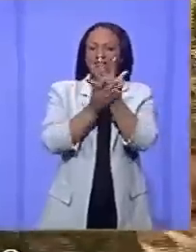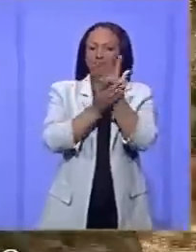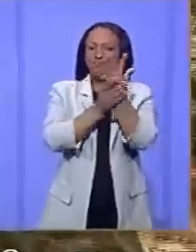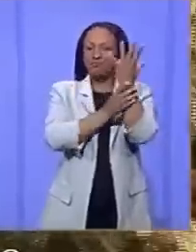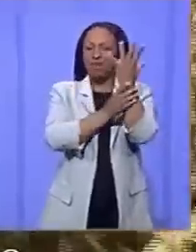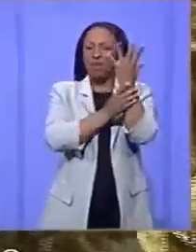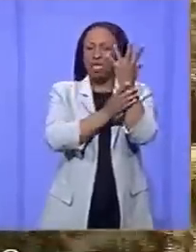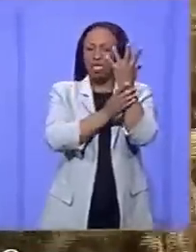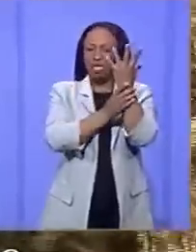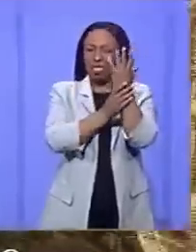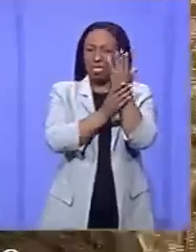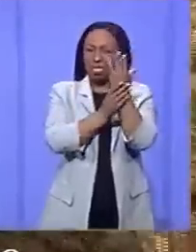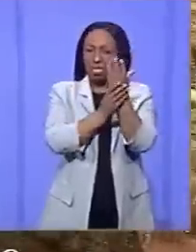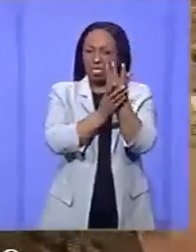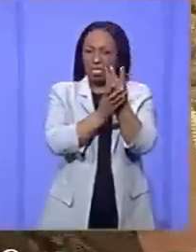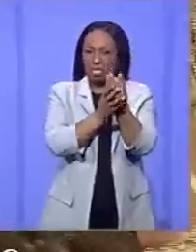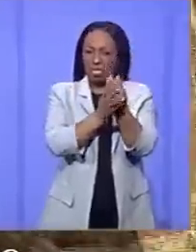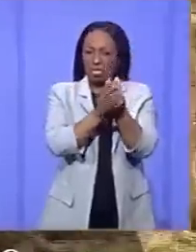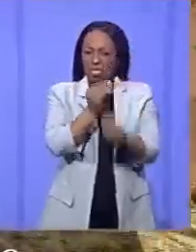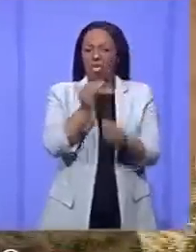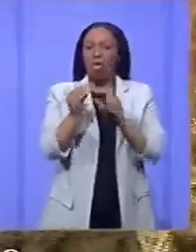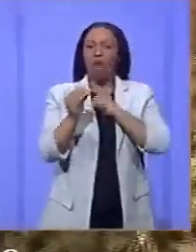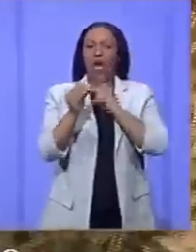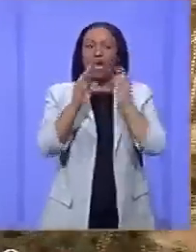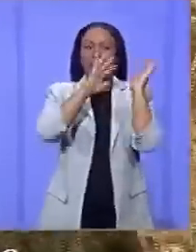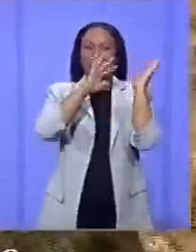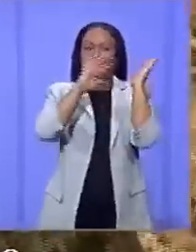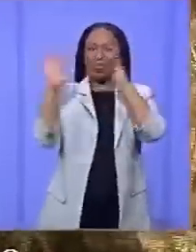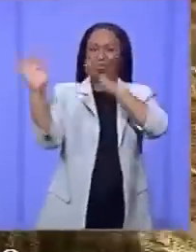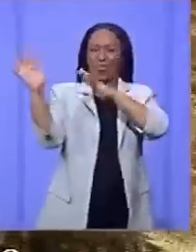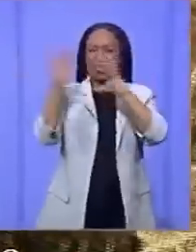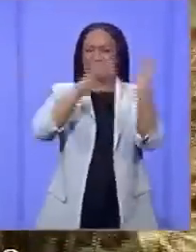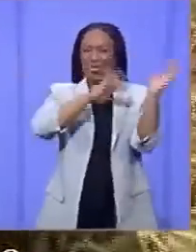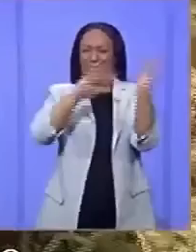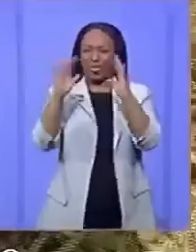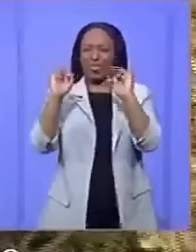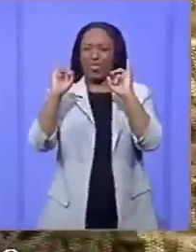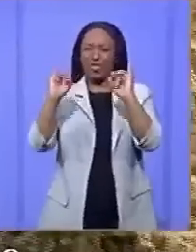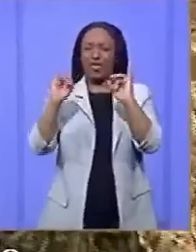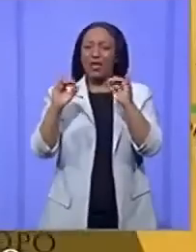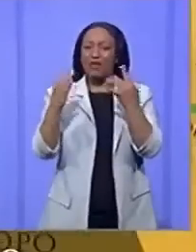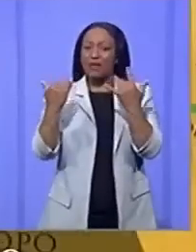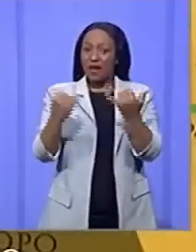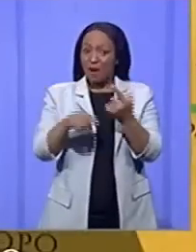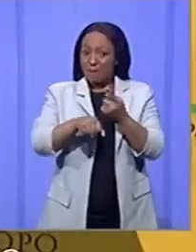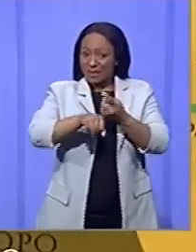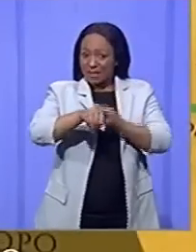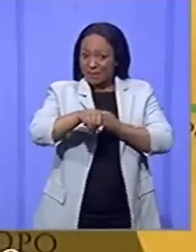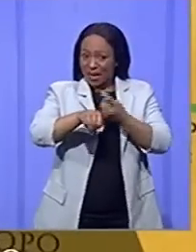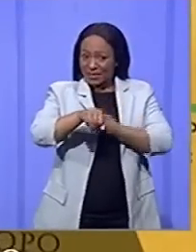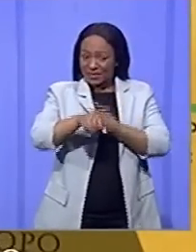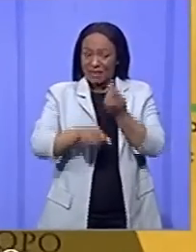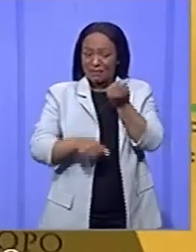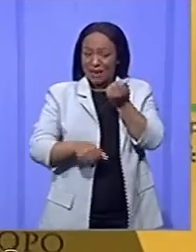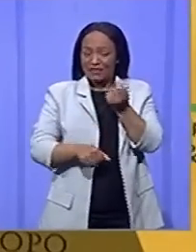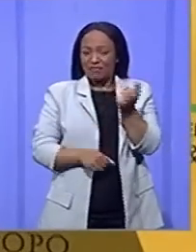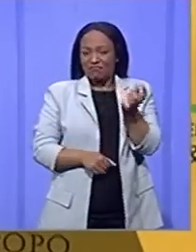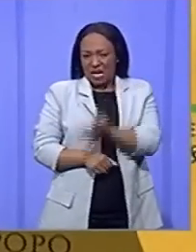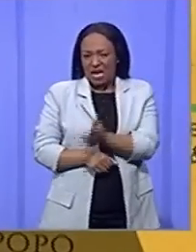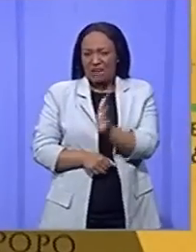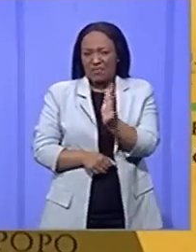phefo. Batšweletši ba matsapane ba re se se ile go ba le seabe se sempe go theko ya matsapane. The black frost that we had